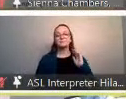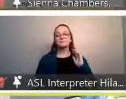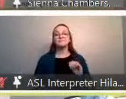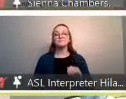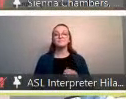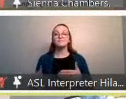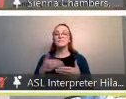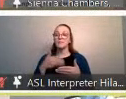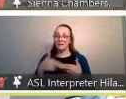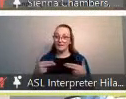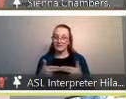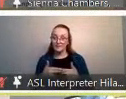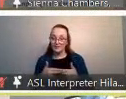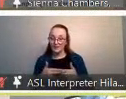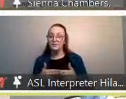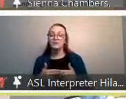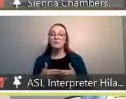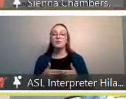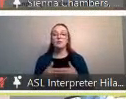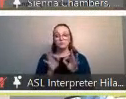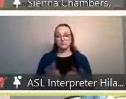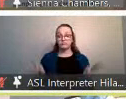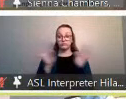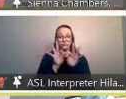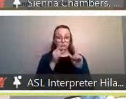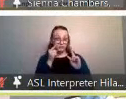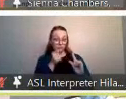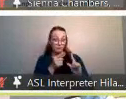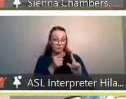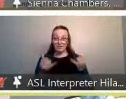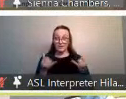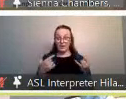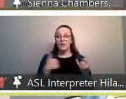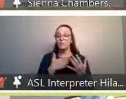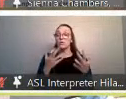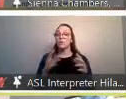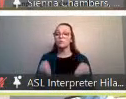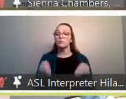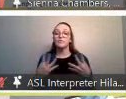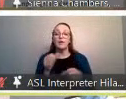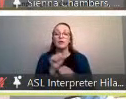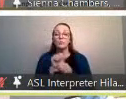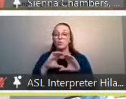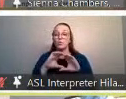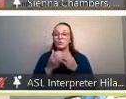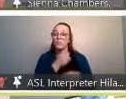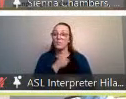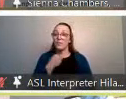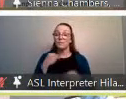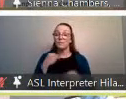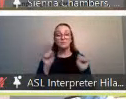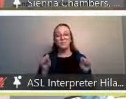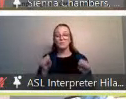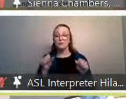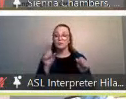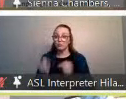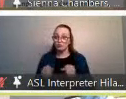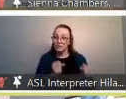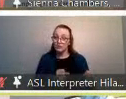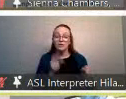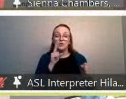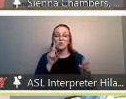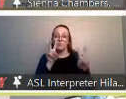So for our key objectives today, we're hoping to provide work group members with a potential strategy for assessing and